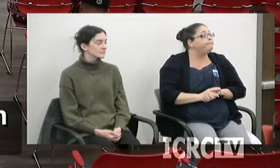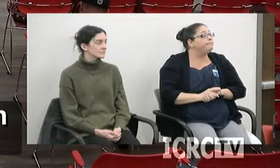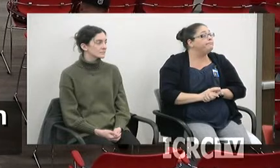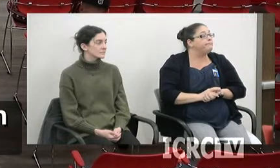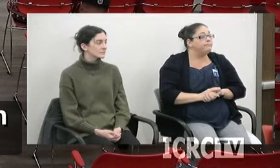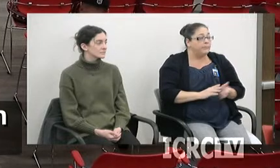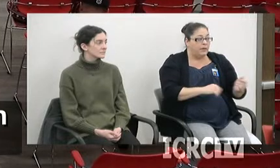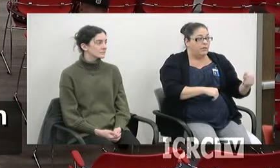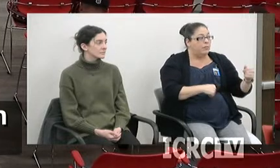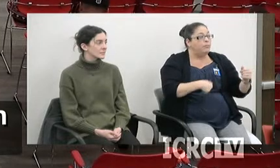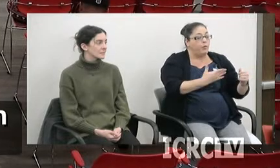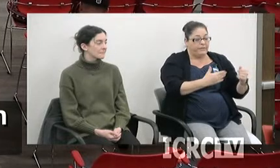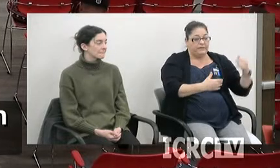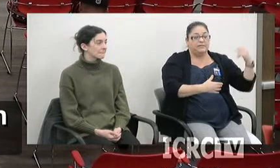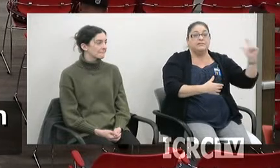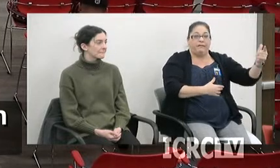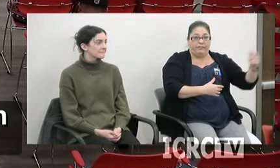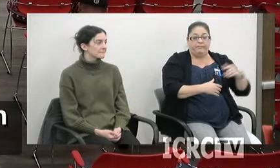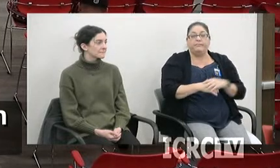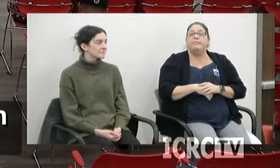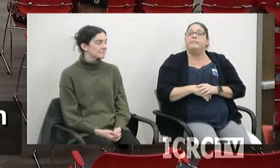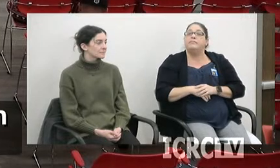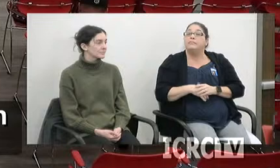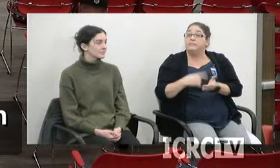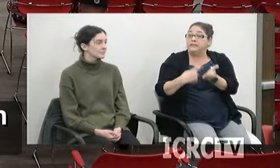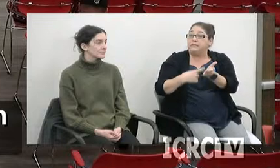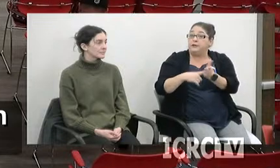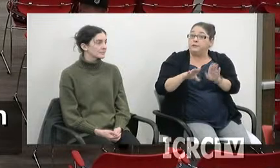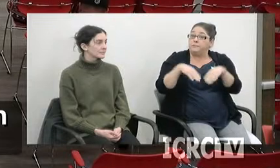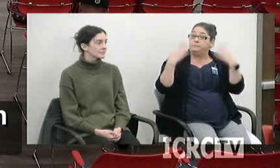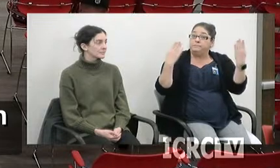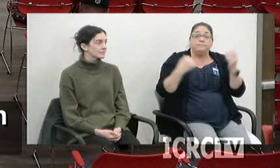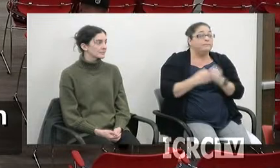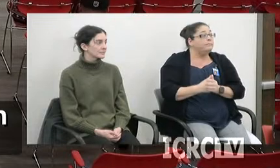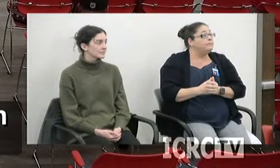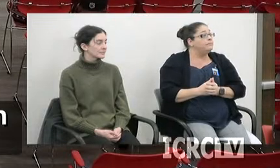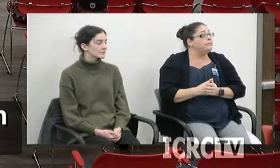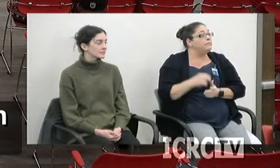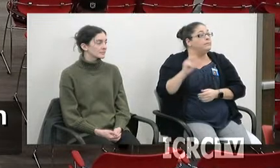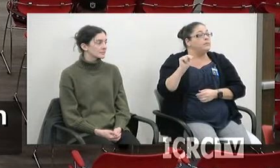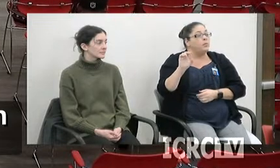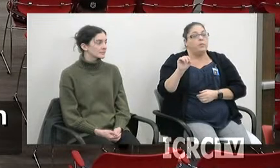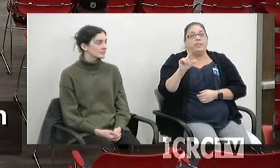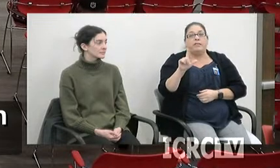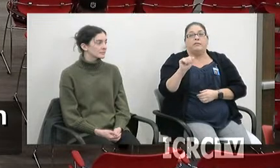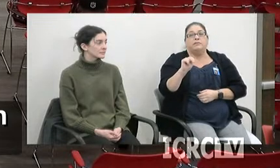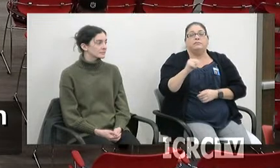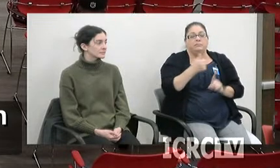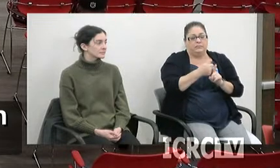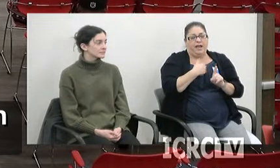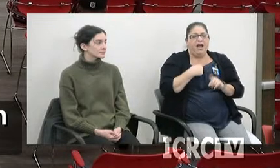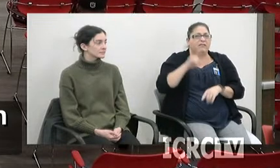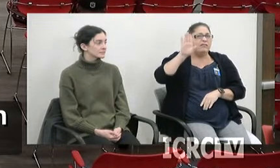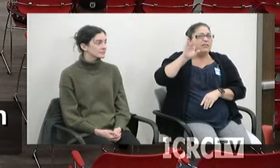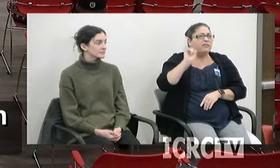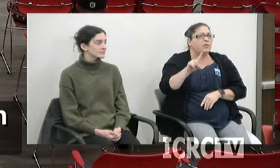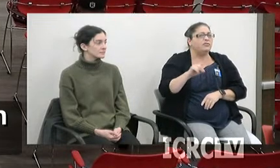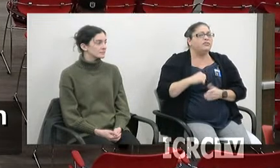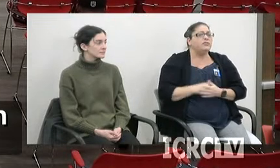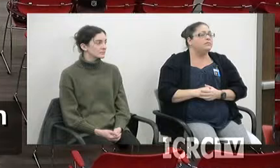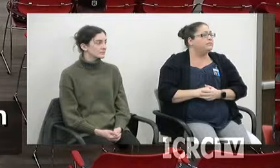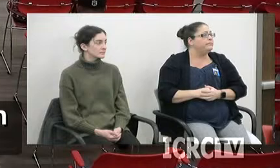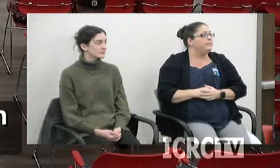So moved. Second. Discussion? I do have a question. This is probably a Jenny